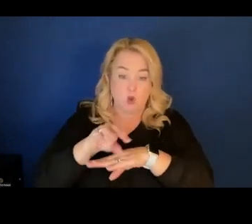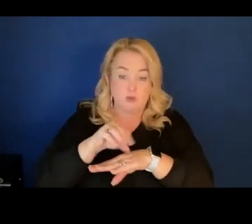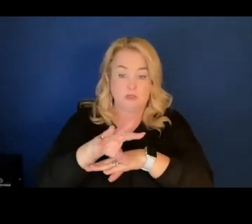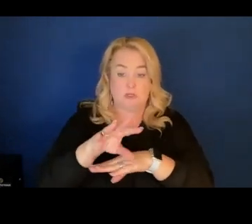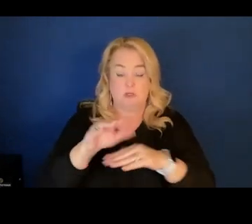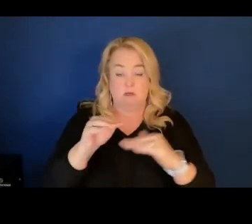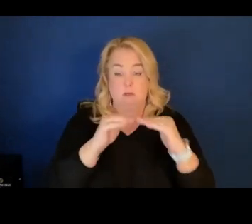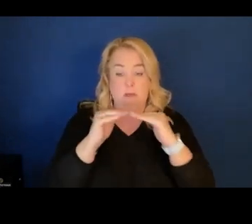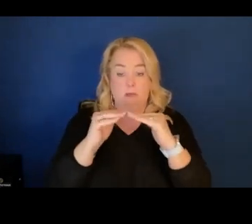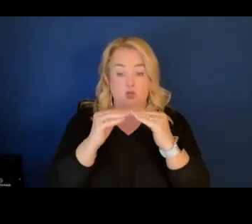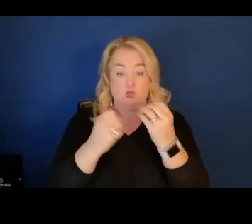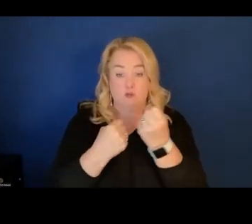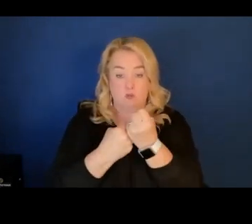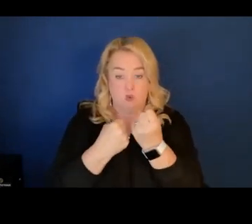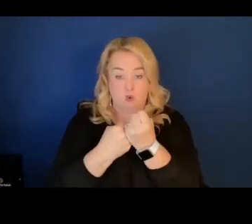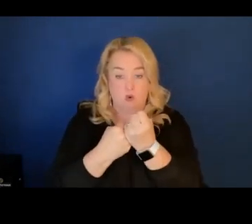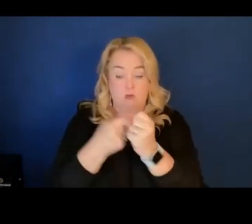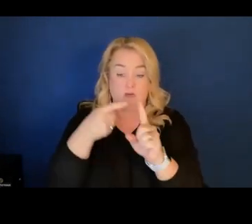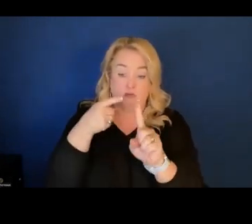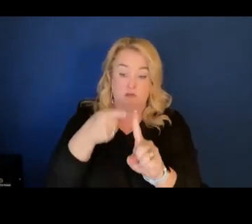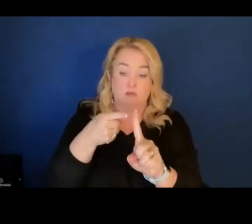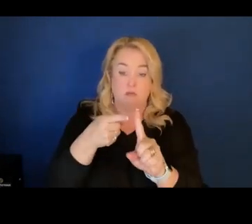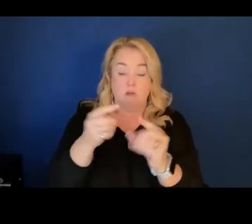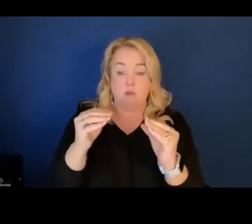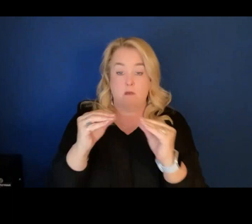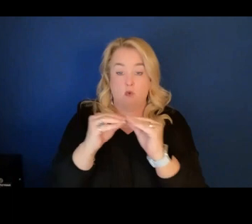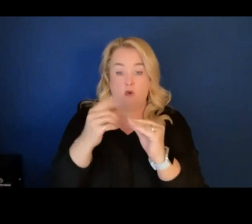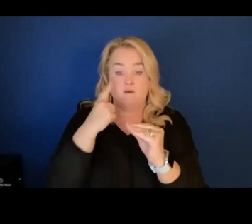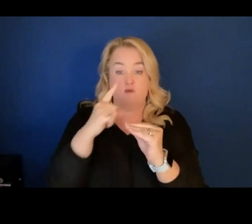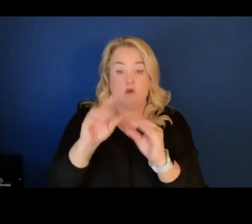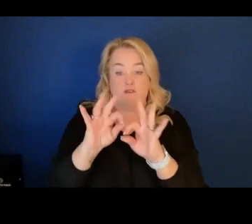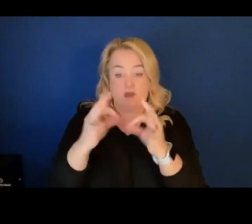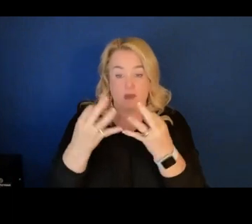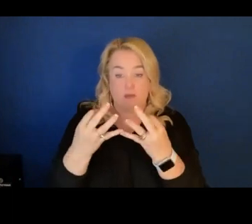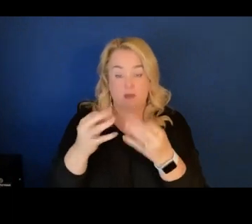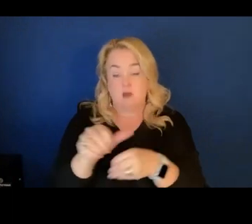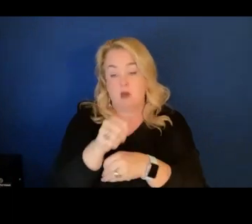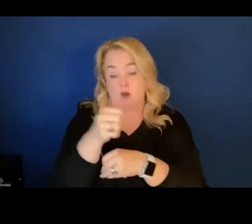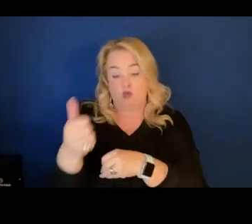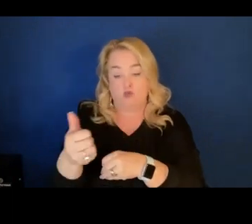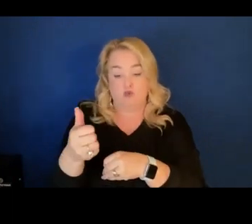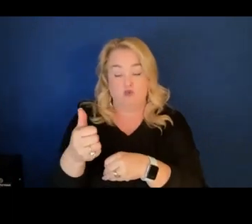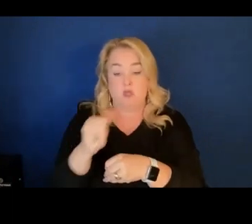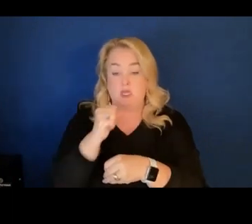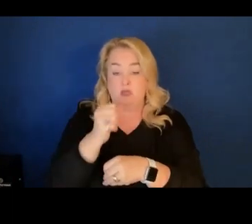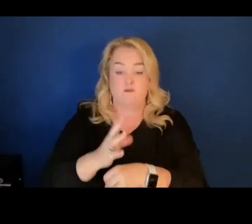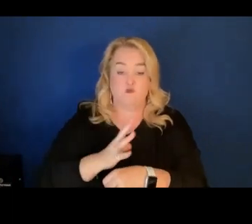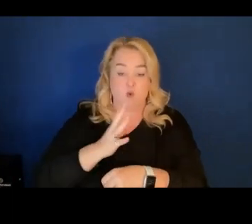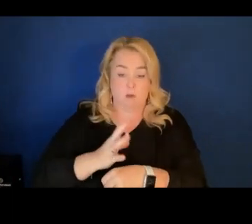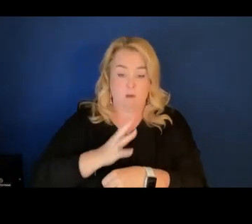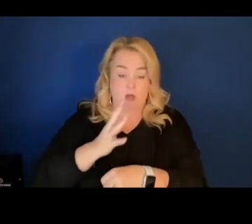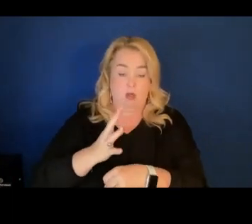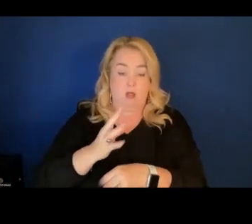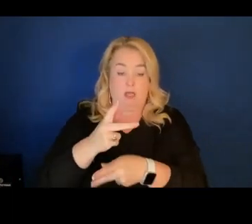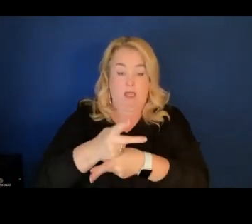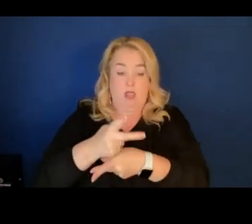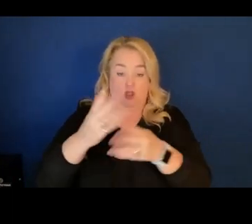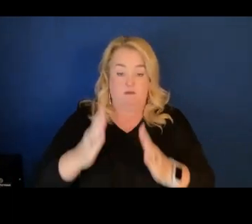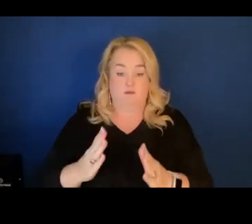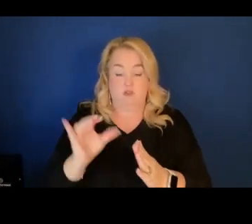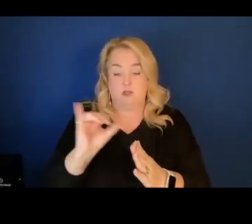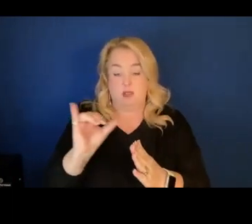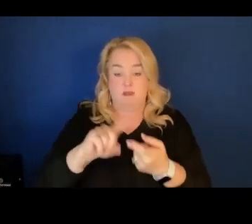peer support specifically designed for family and other informal caregivers such as friends. In